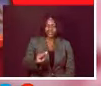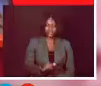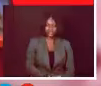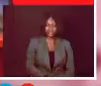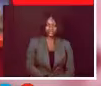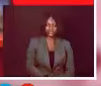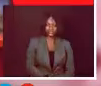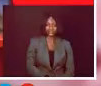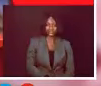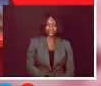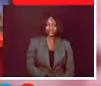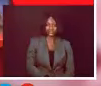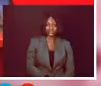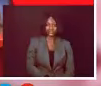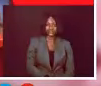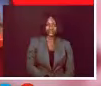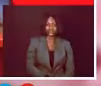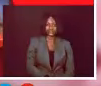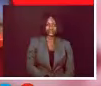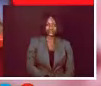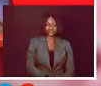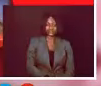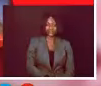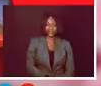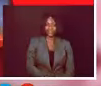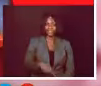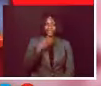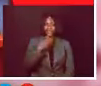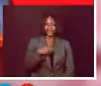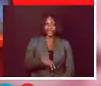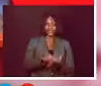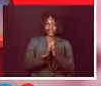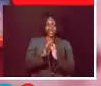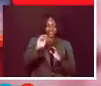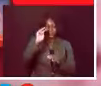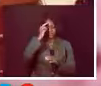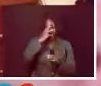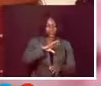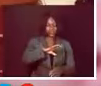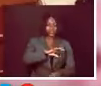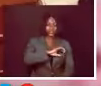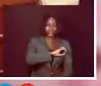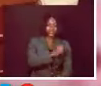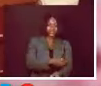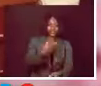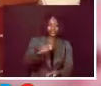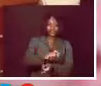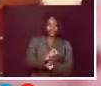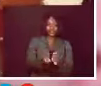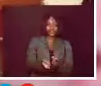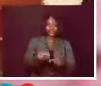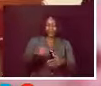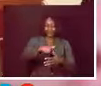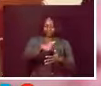the floor now. Thank you, Mr. Speaker. Mr. Speaker, I rise to ask the Minister for Energy and Green Transition when the following